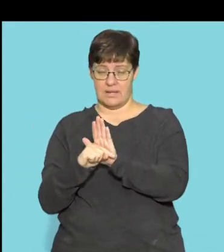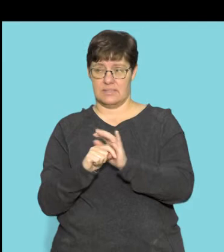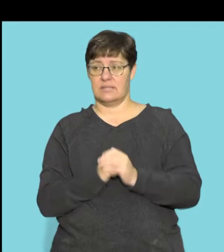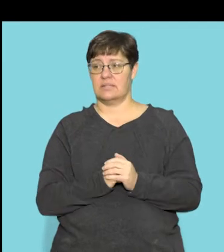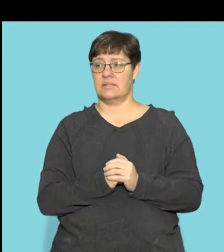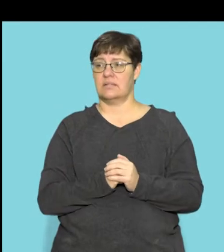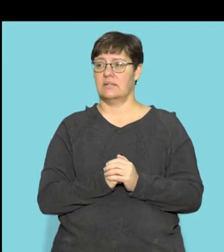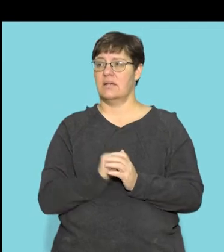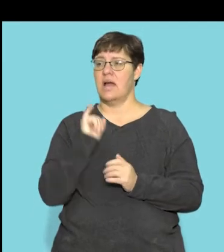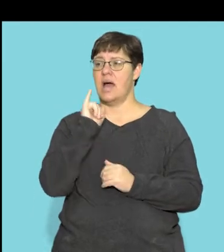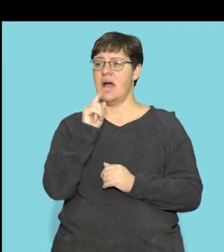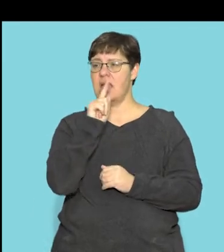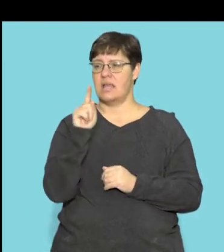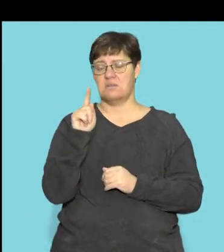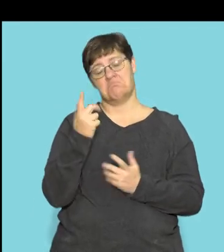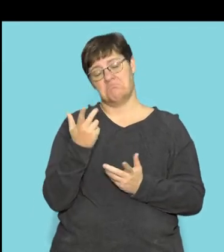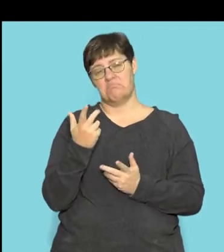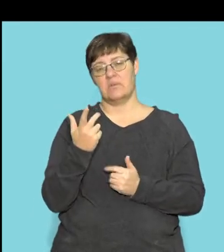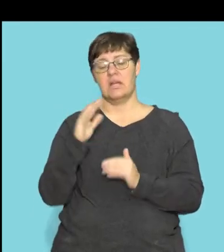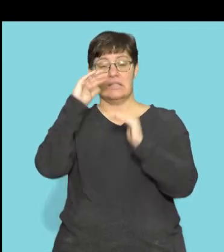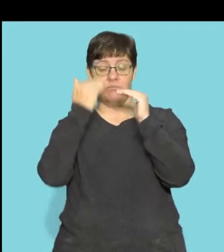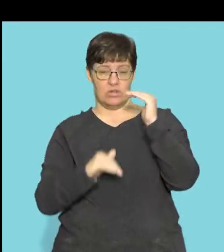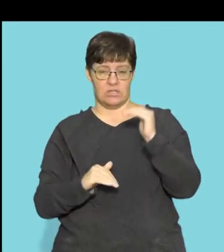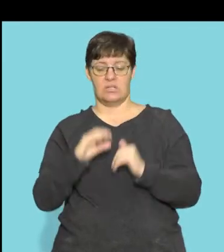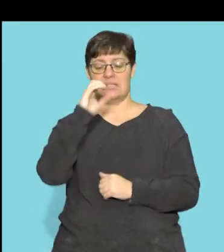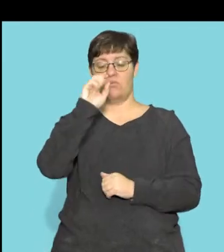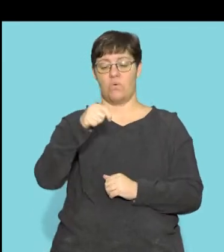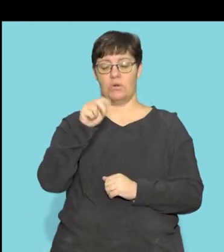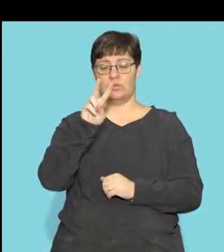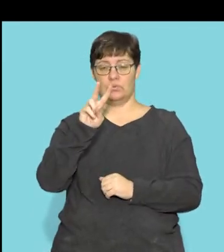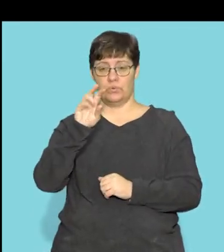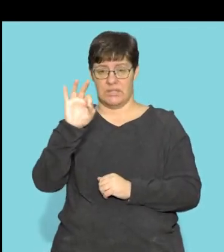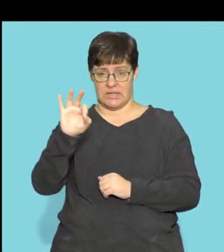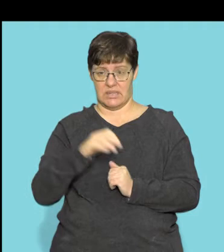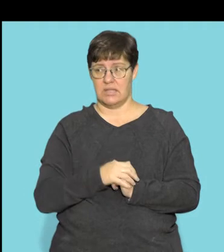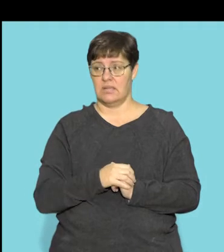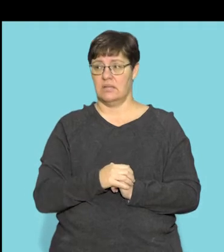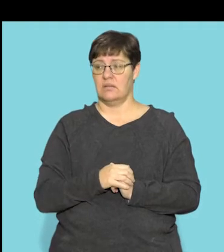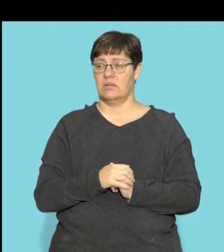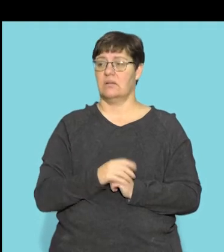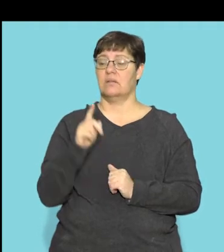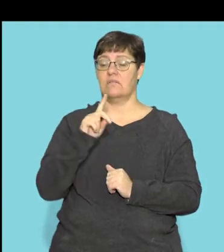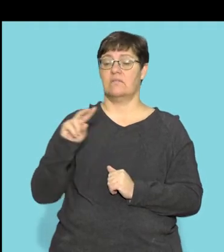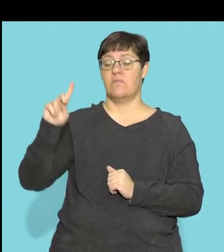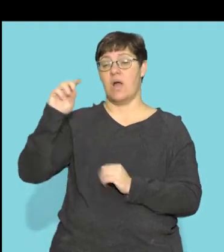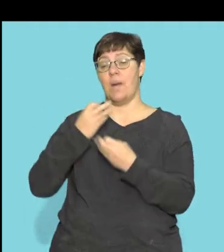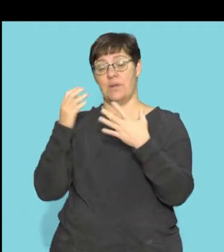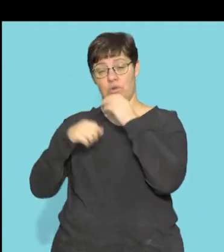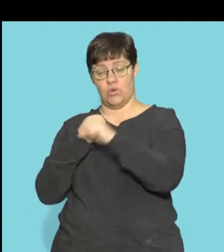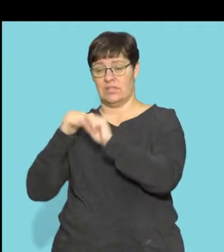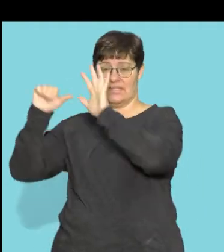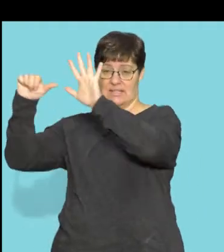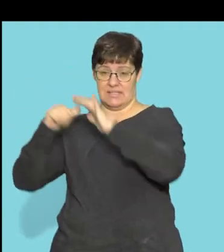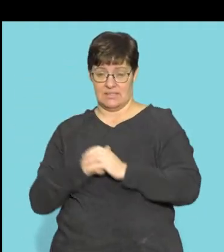1 minus, the I here will be the rate of depreciation, which is 0.23, and this is